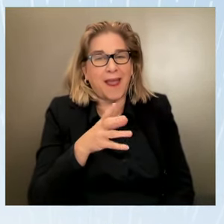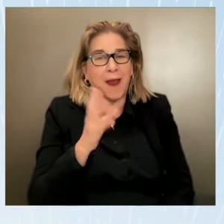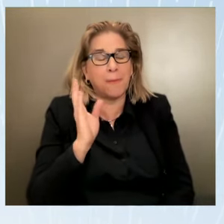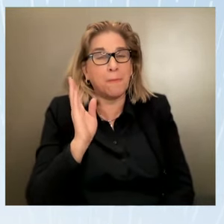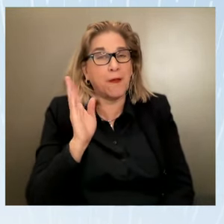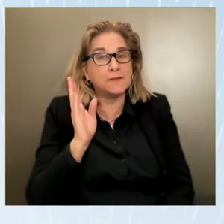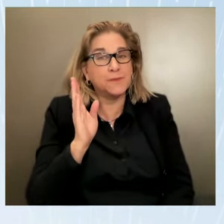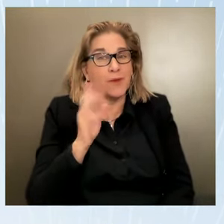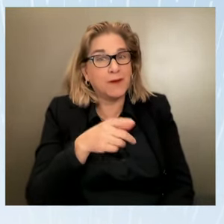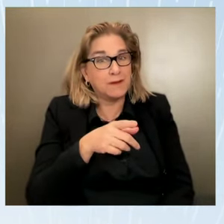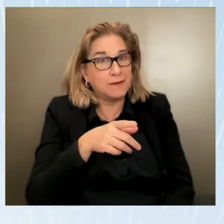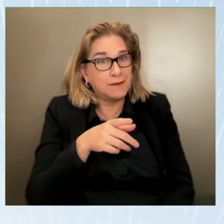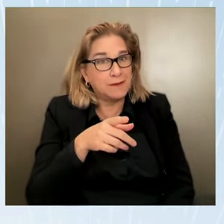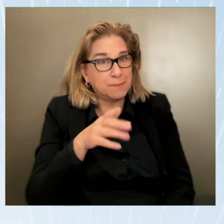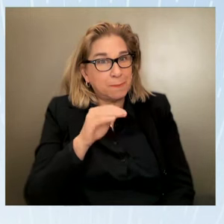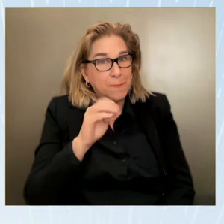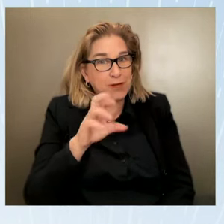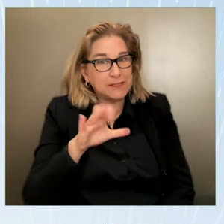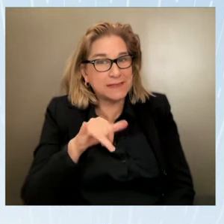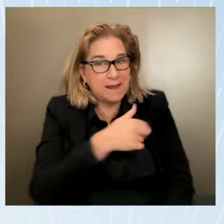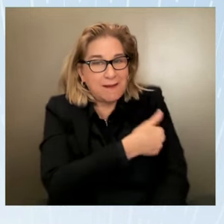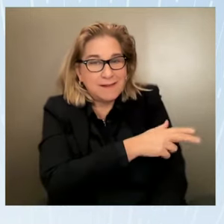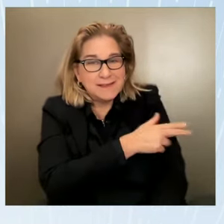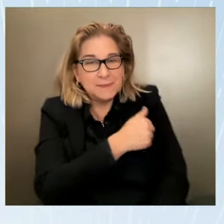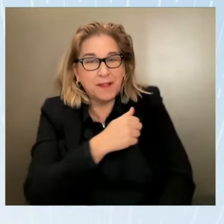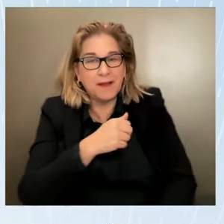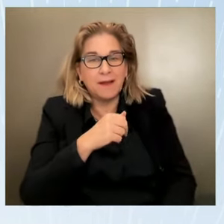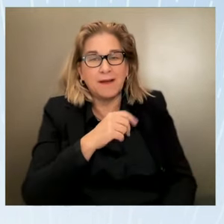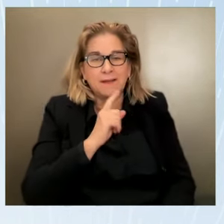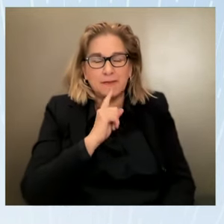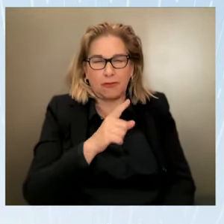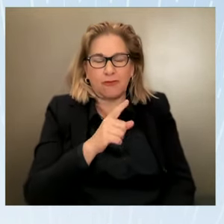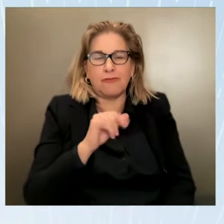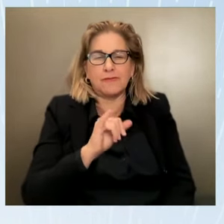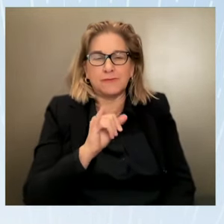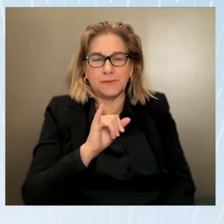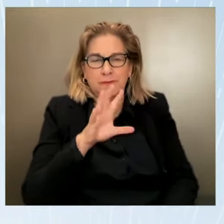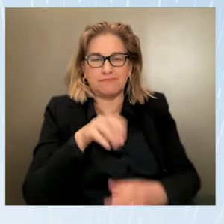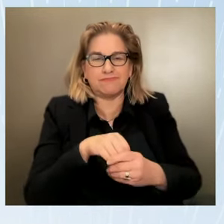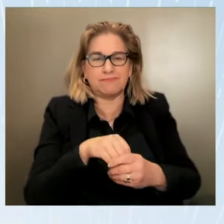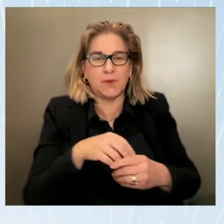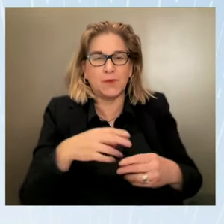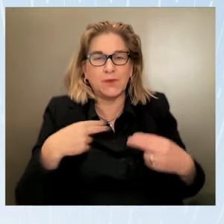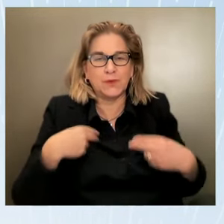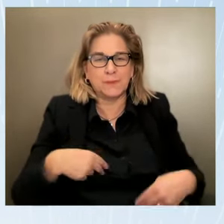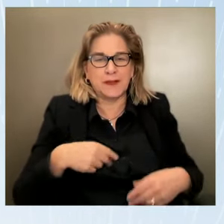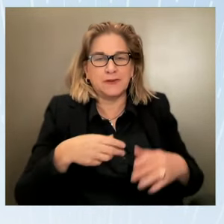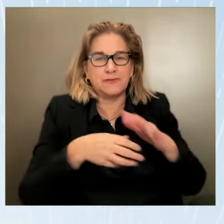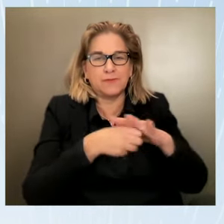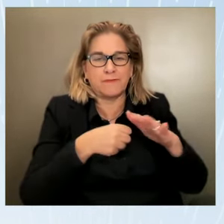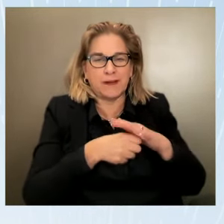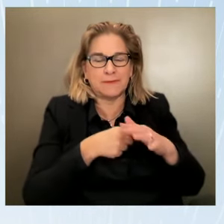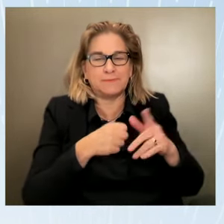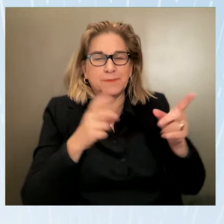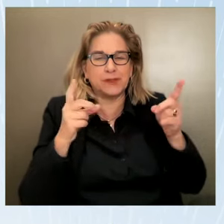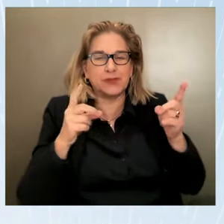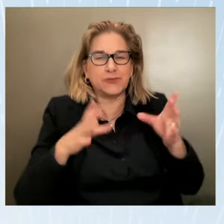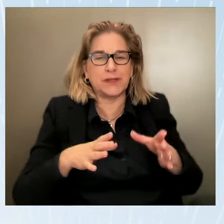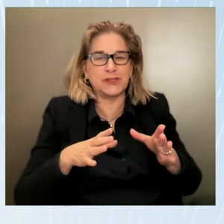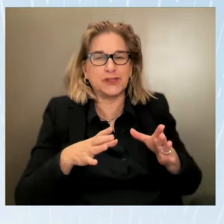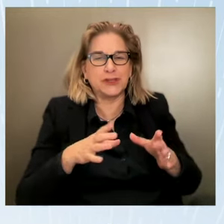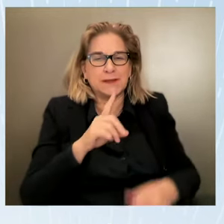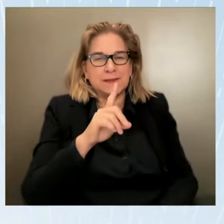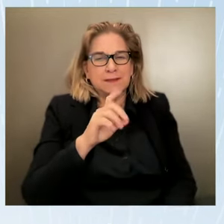Human Trafficking Initiative, represented today by Mercy's Director of Forensic Nursing, Deborah Holbrook. This initiative, the Blue Dot Initiative, began